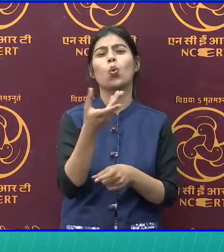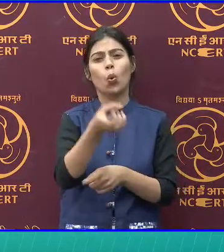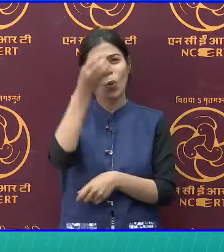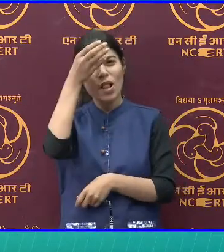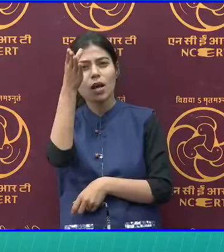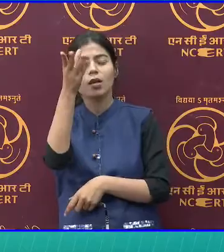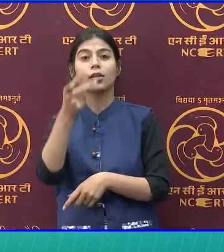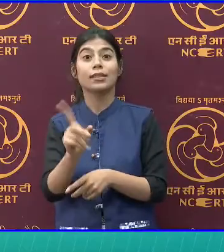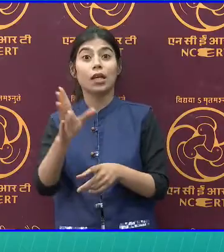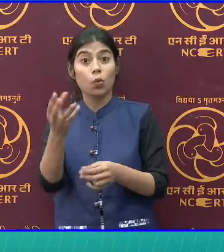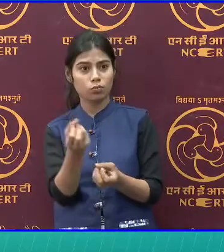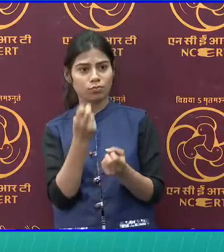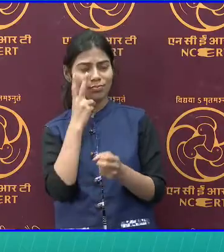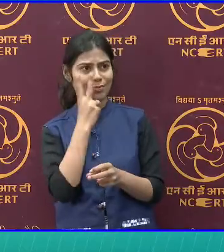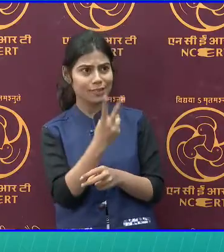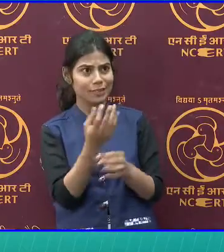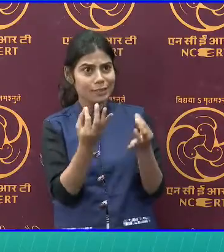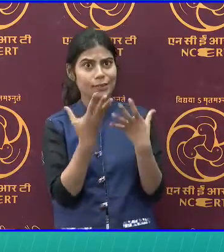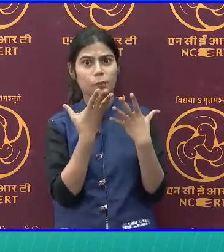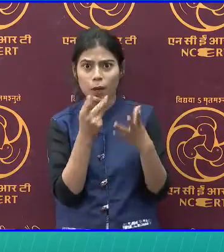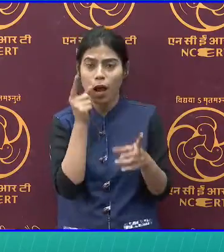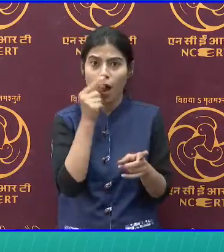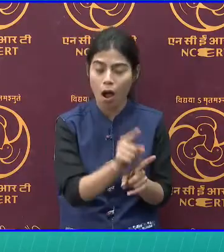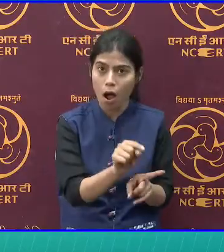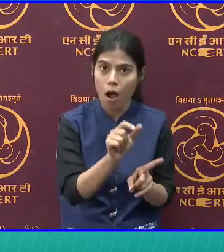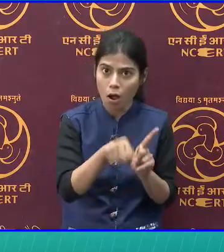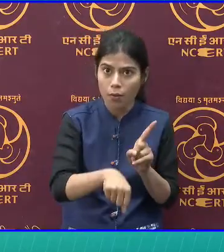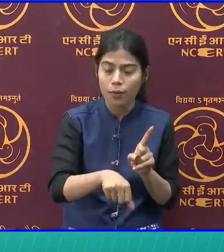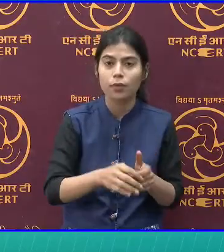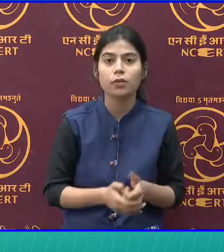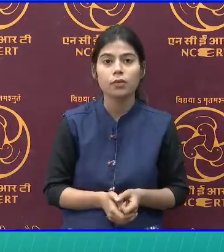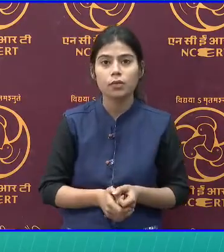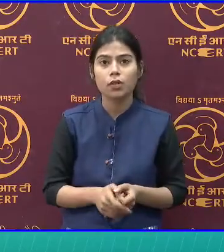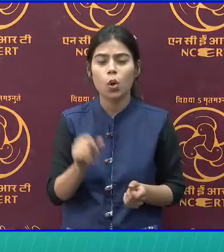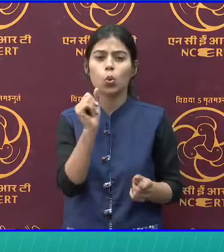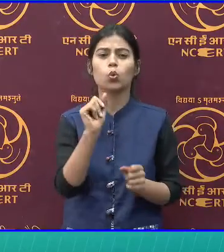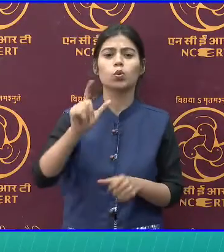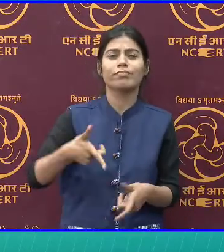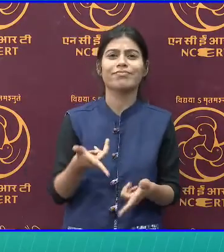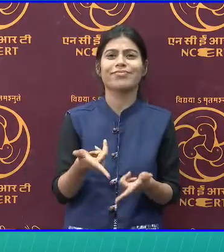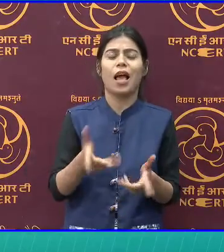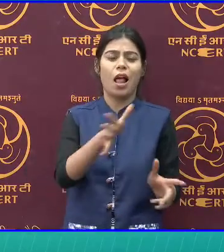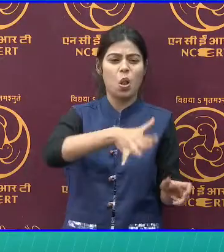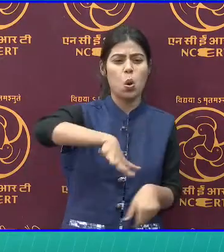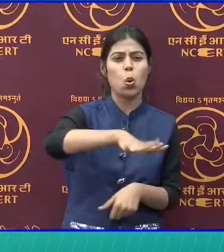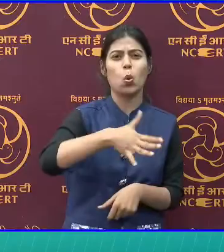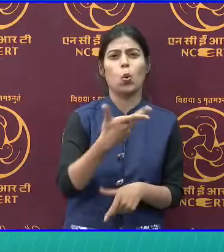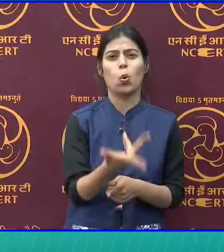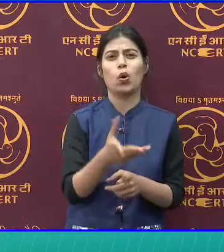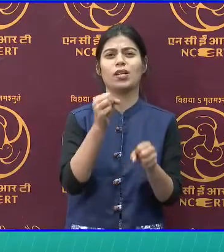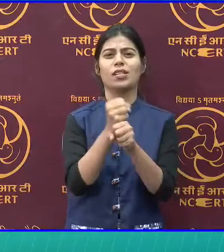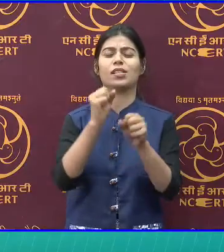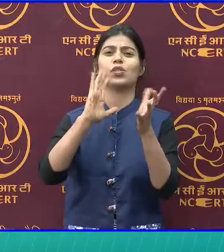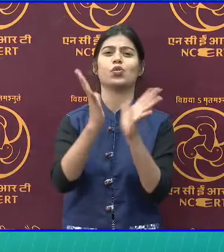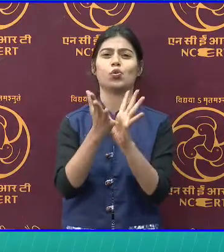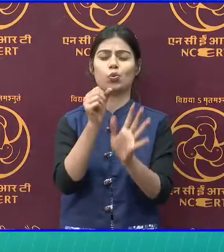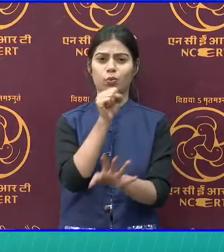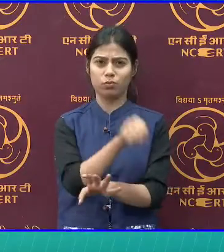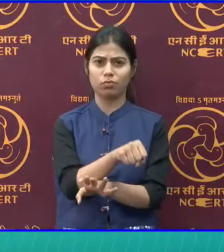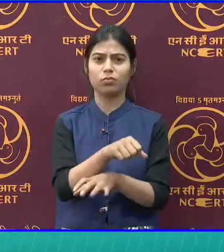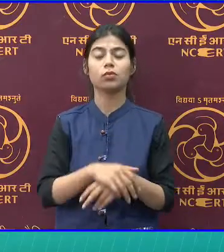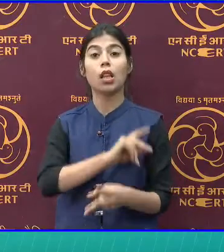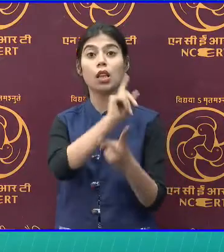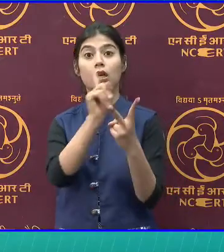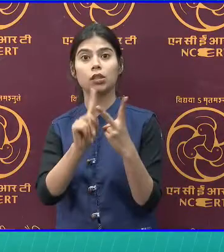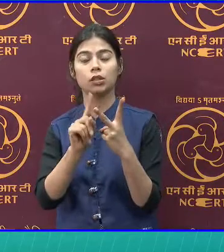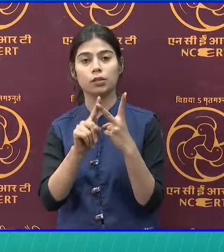see immediately is what. So rather talking about the world, rather let us talk about the local geography. So that is one feature, important feature. And the second